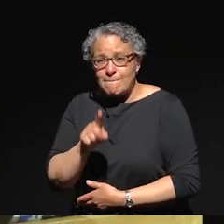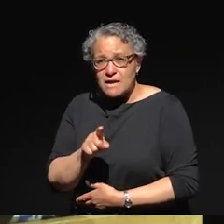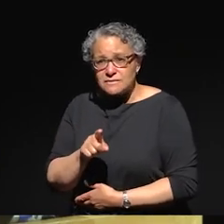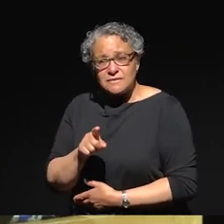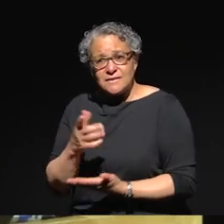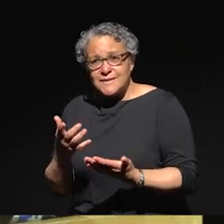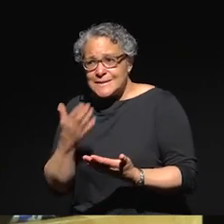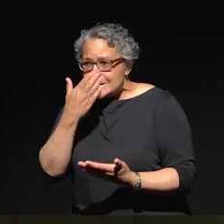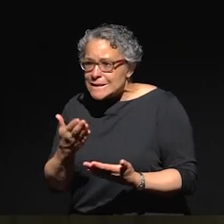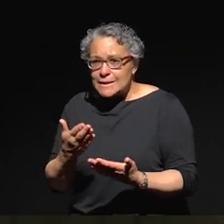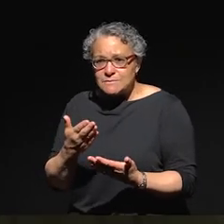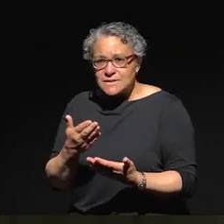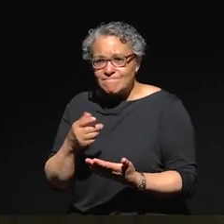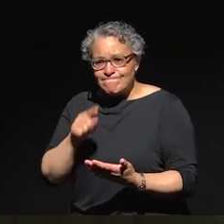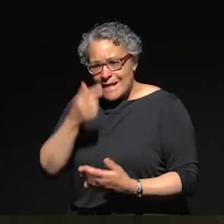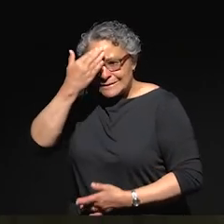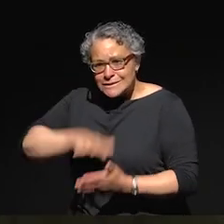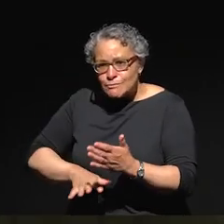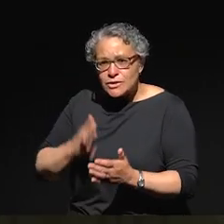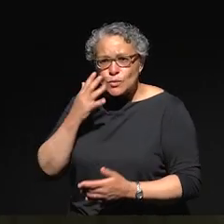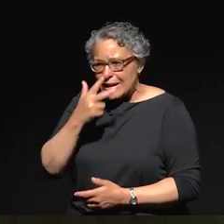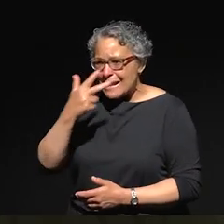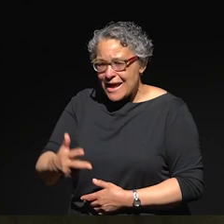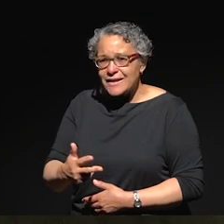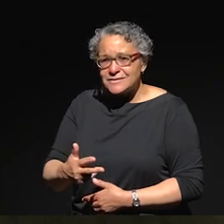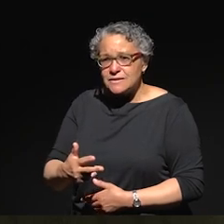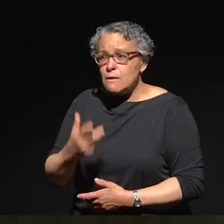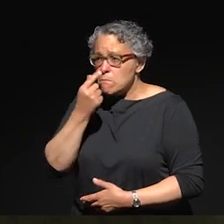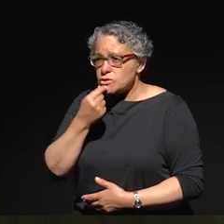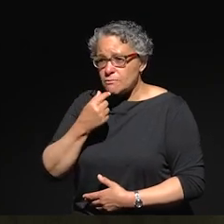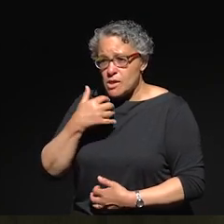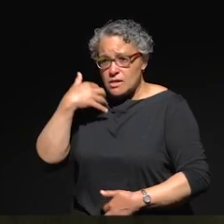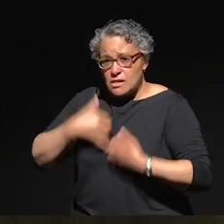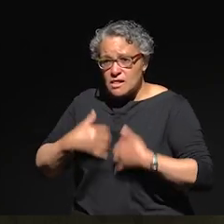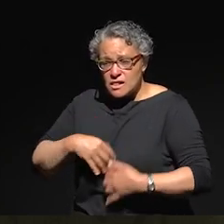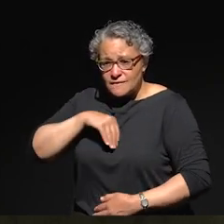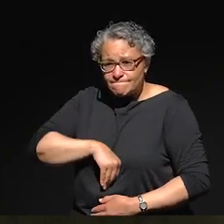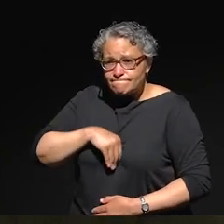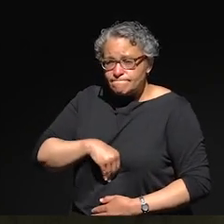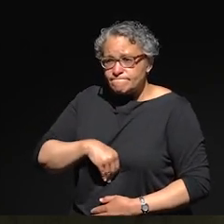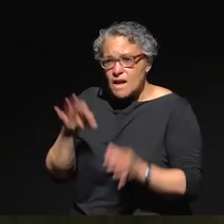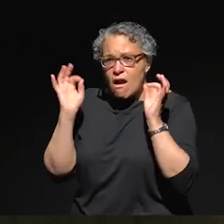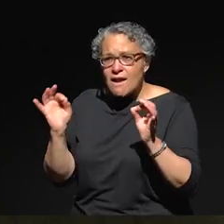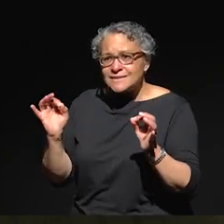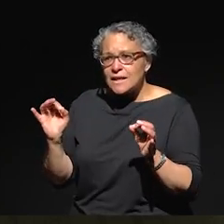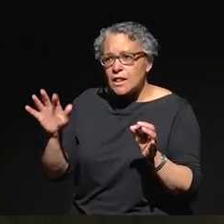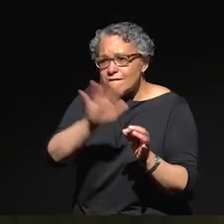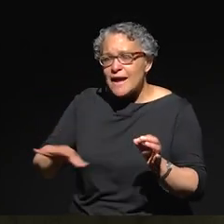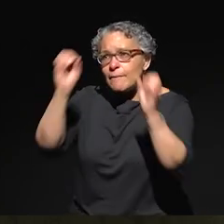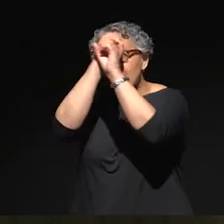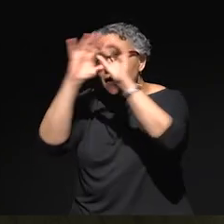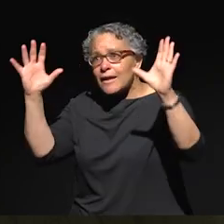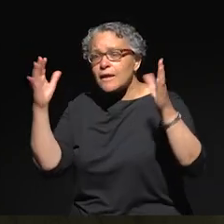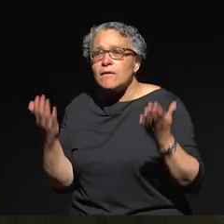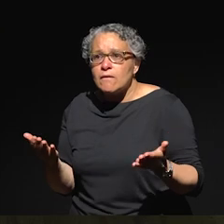it seems like that formative experience would inform or would have stimulated in him an idealization of family and the relation between mother and child. And I think